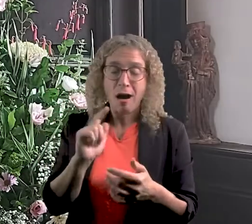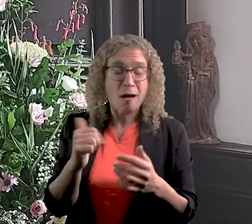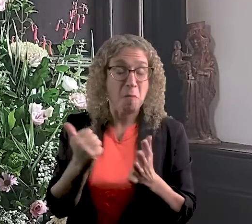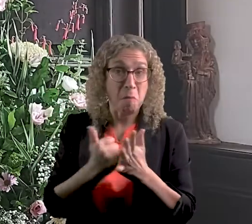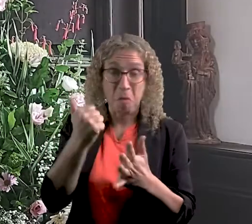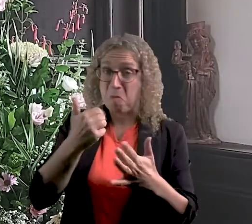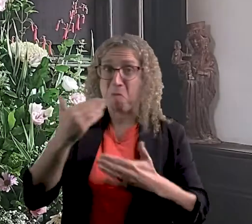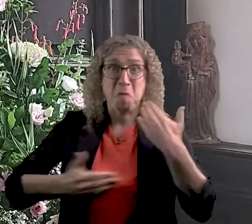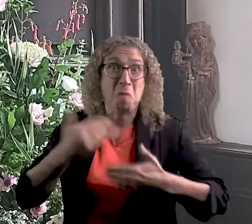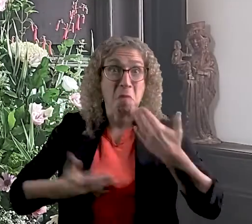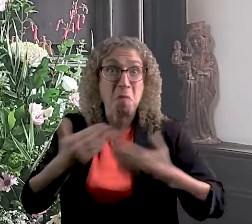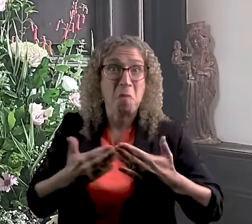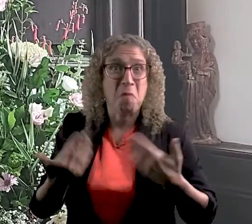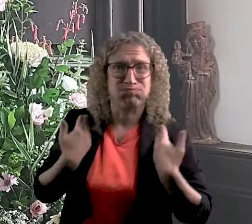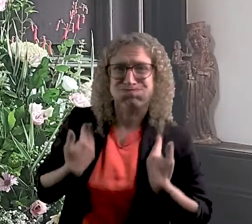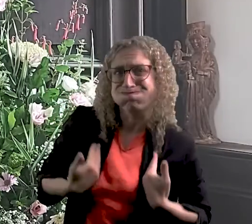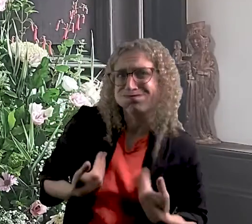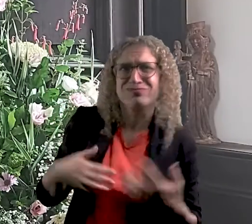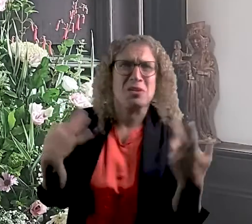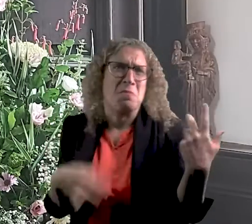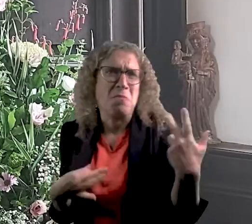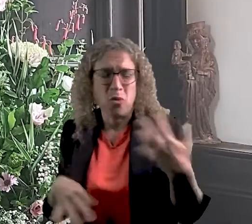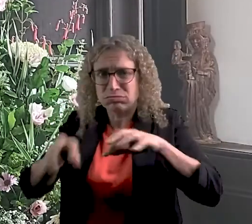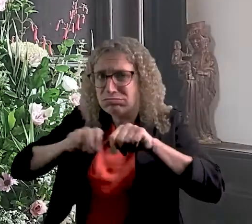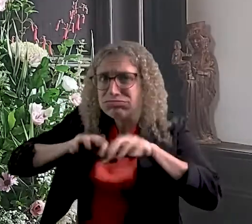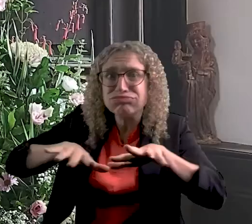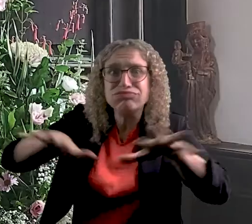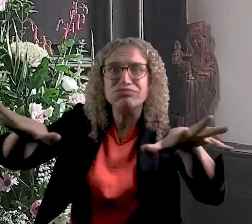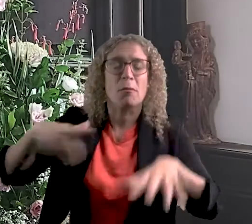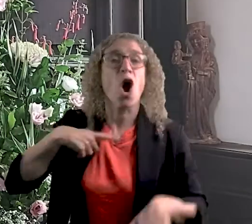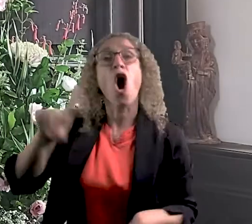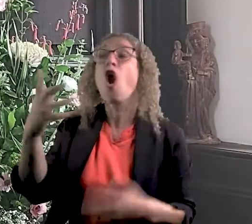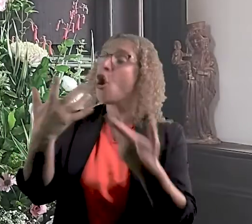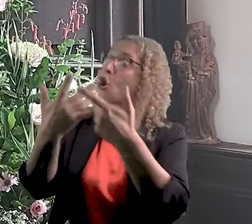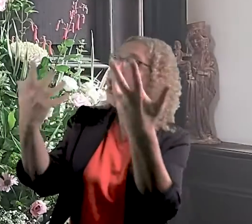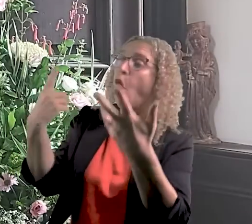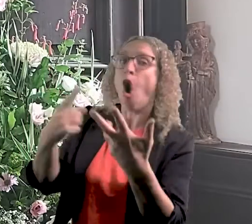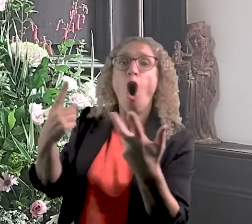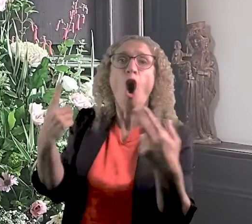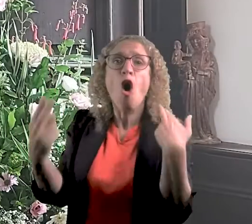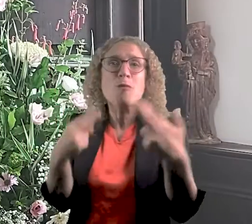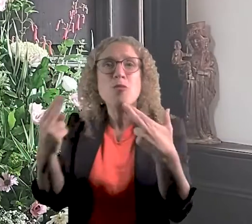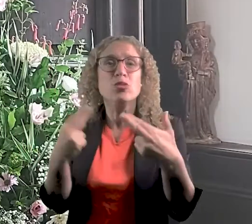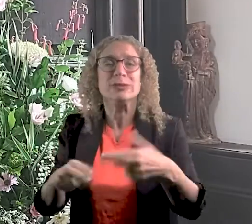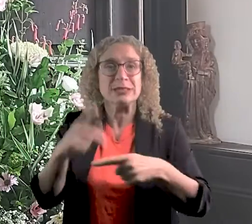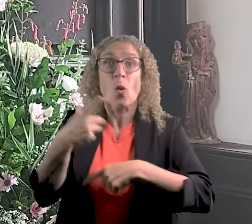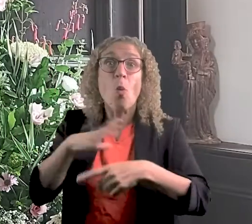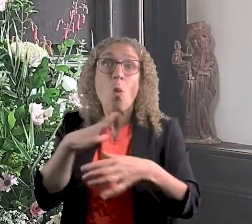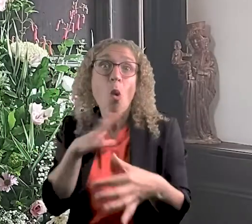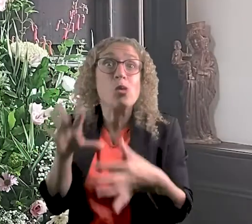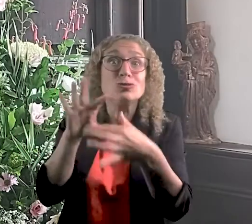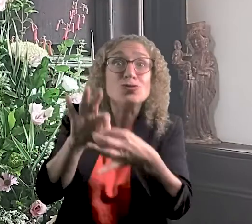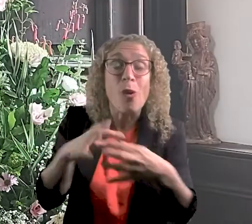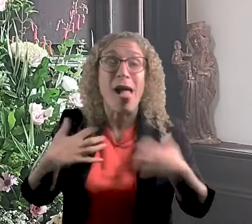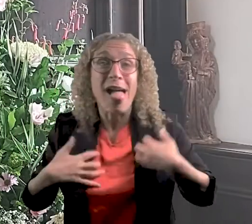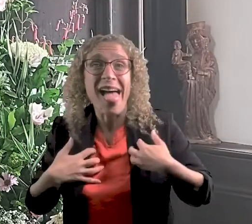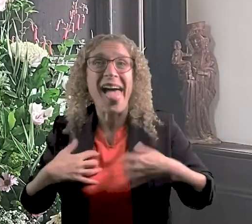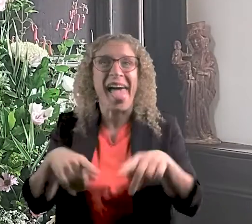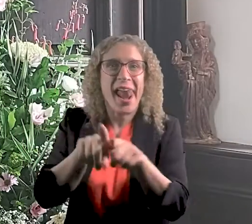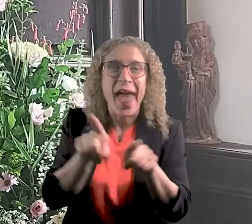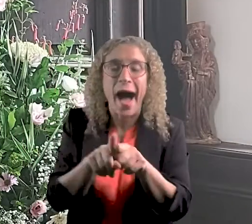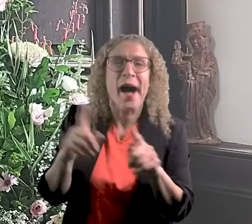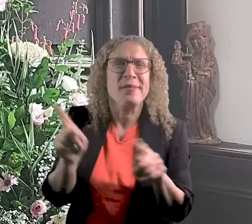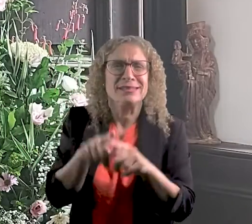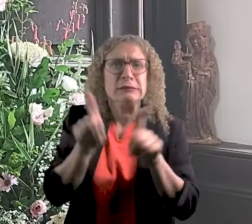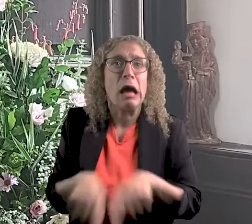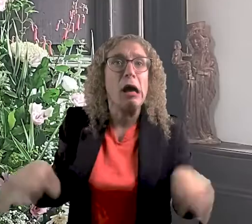absolute opposite of all the good advice given to wannabe pop and rock stars who enter the sausage machine of